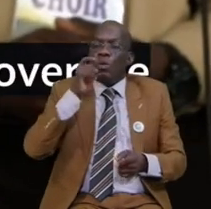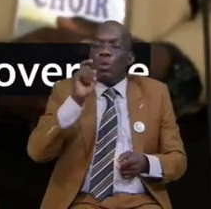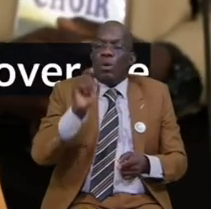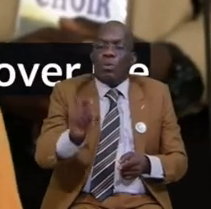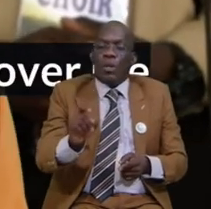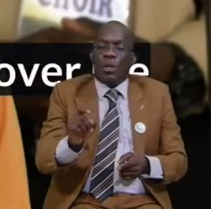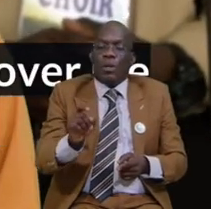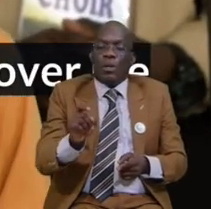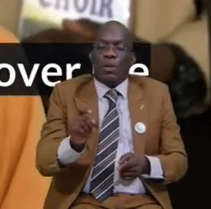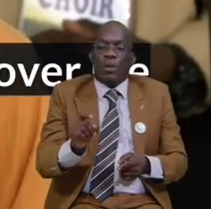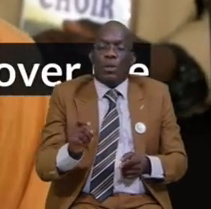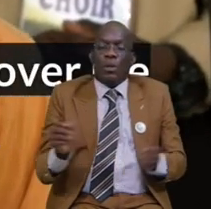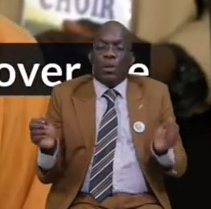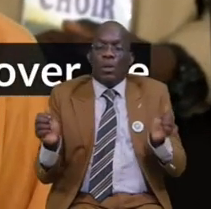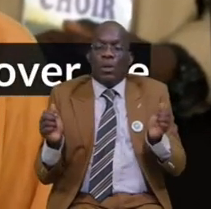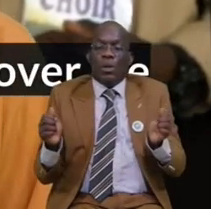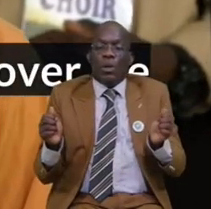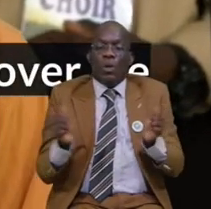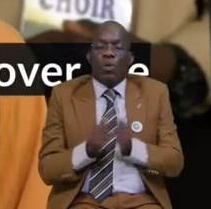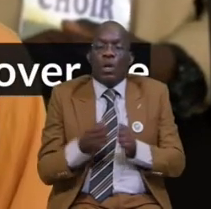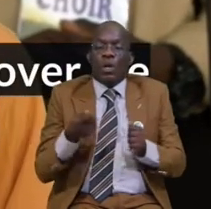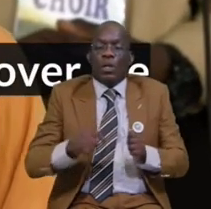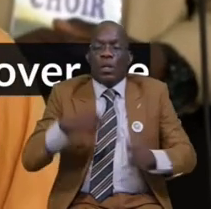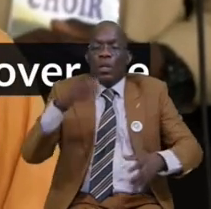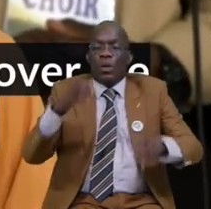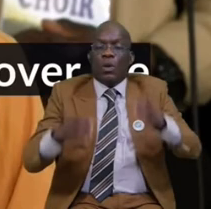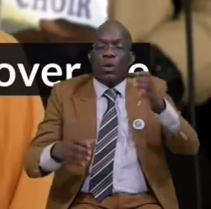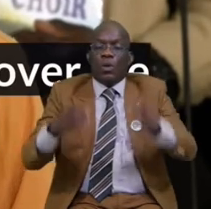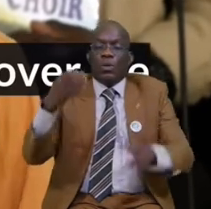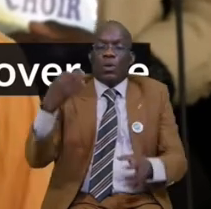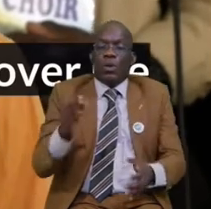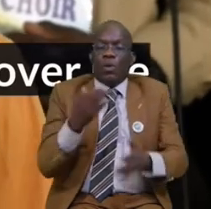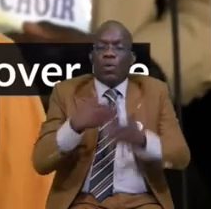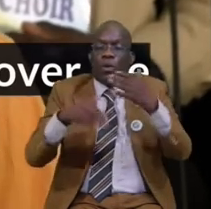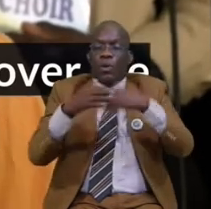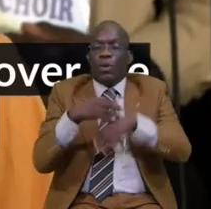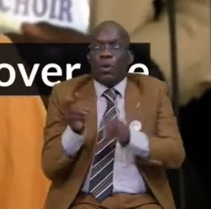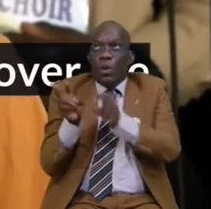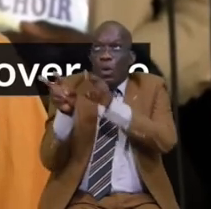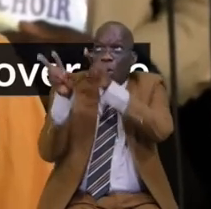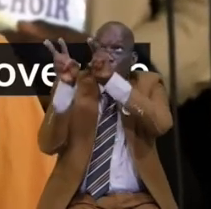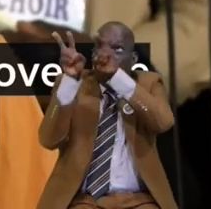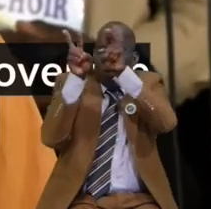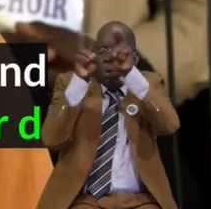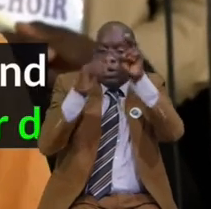command, with the court of our heaven watching over me.